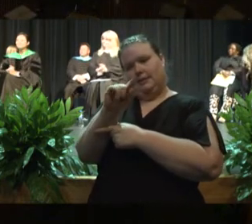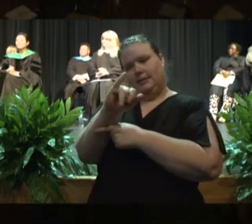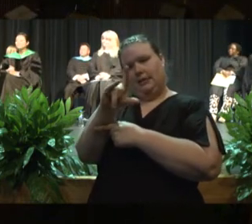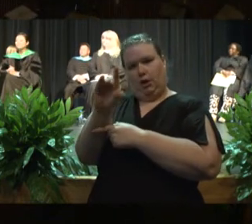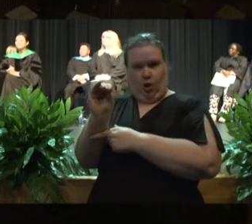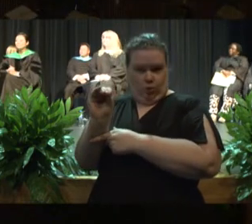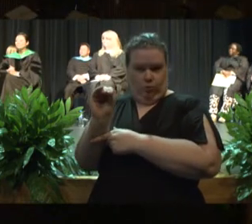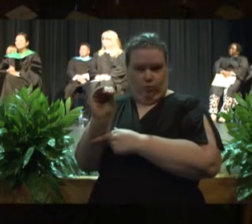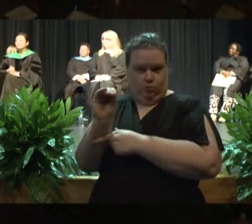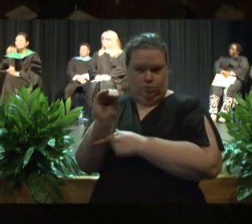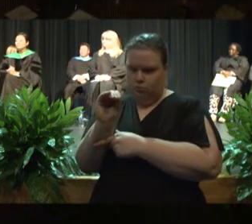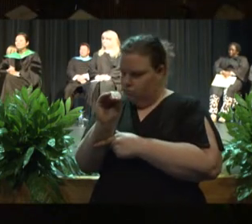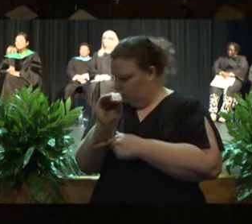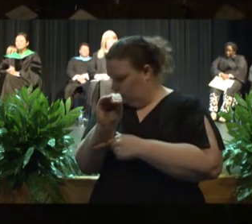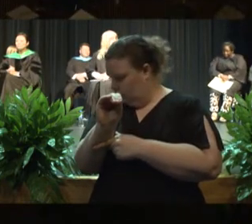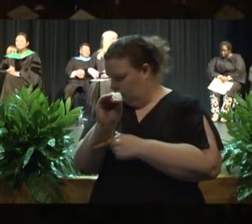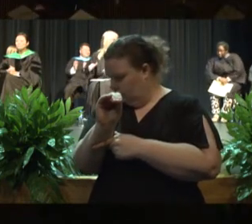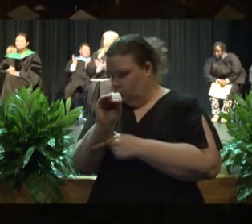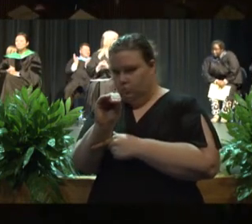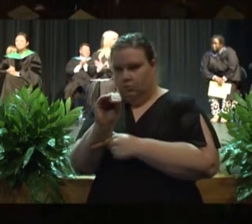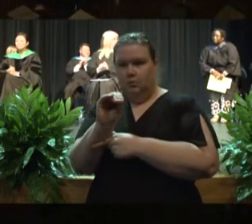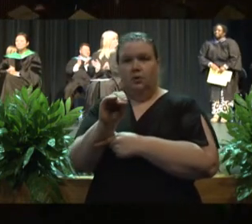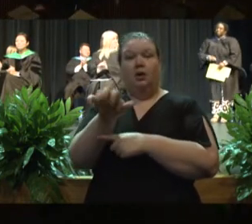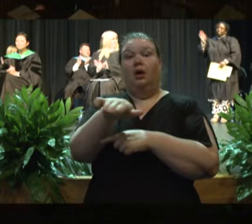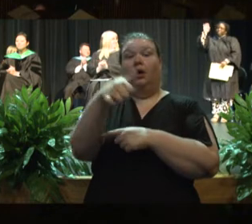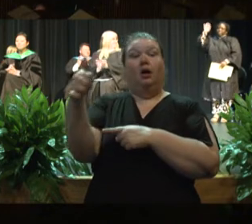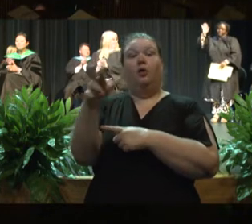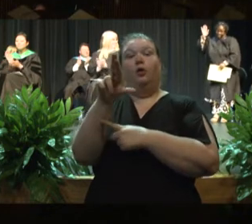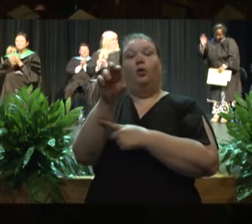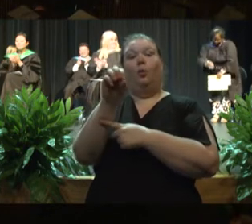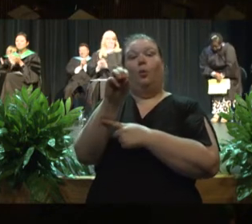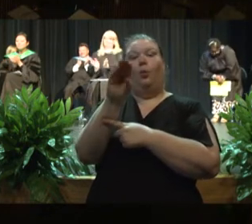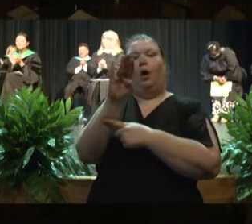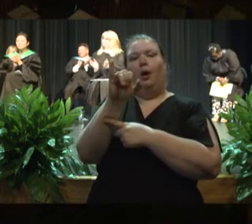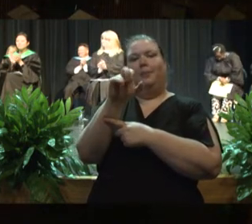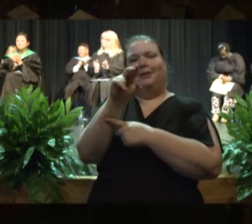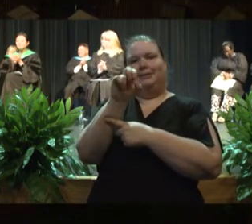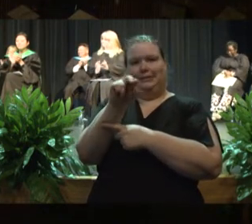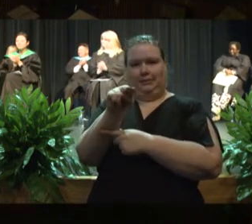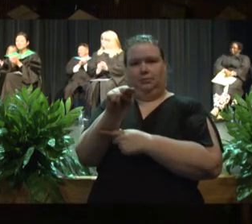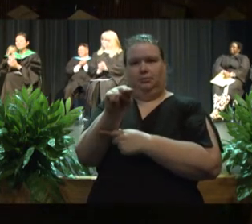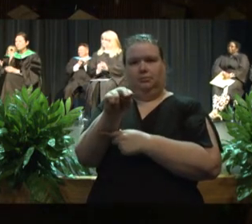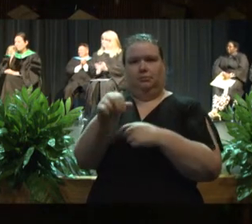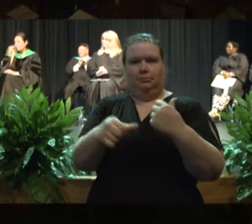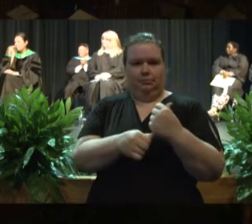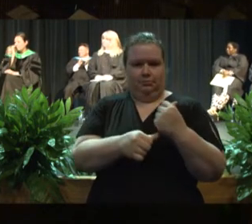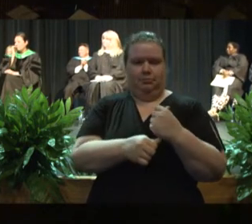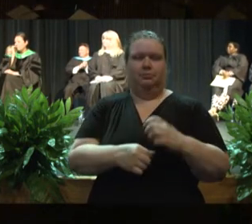And assisting her will be Mrs. Zolita Robinson, PEAM Specialist.